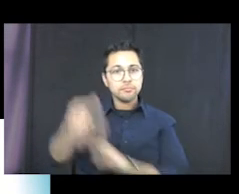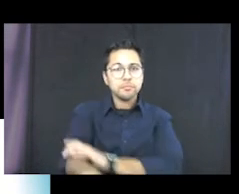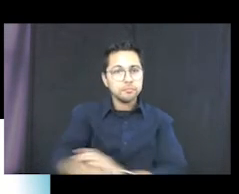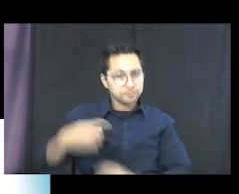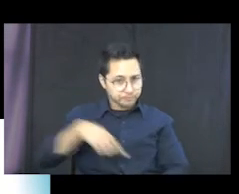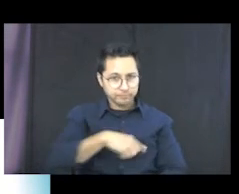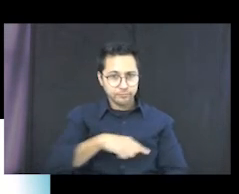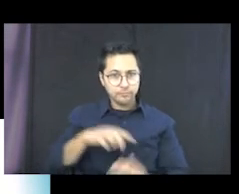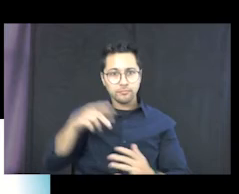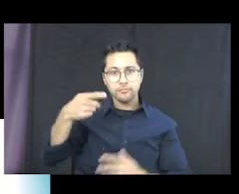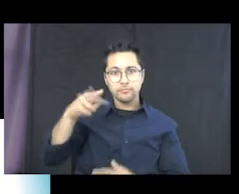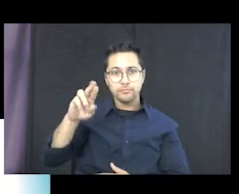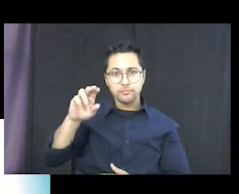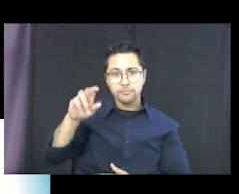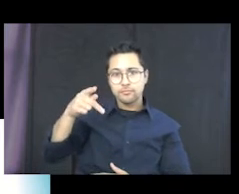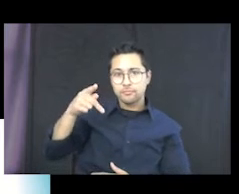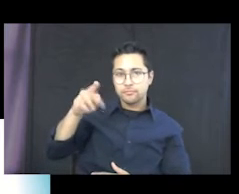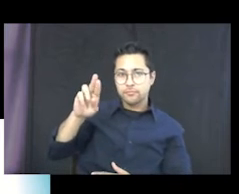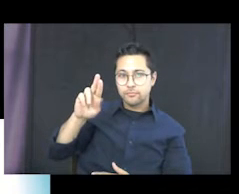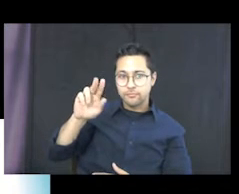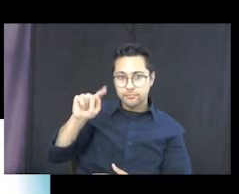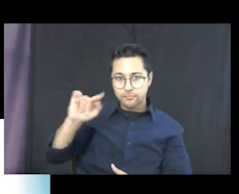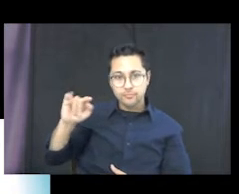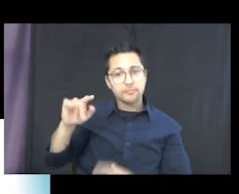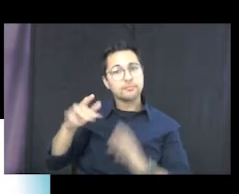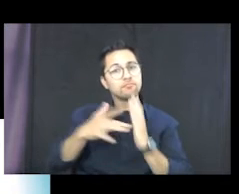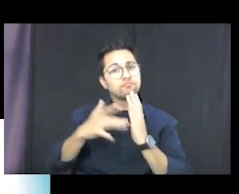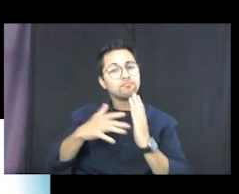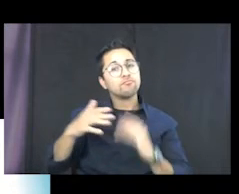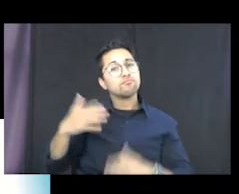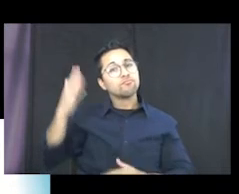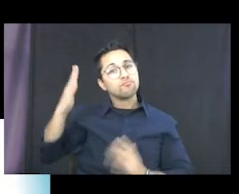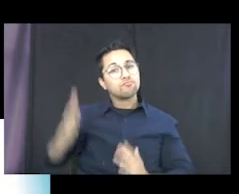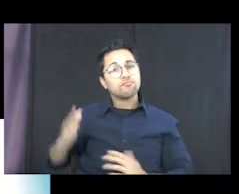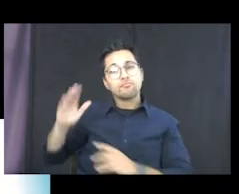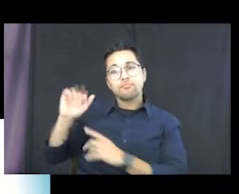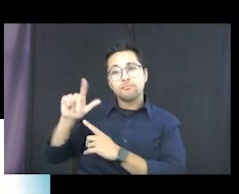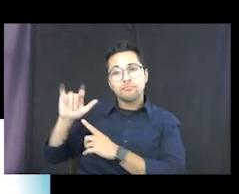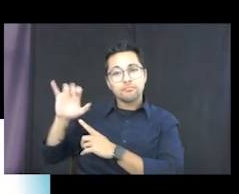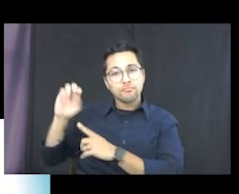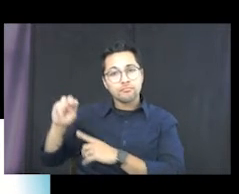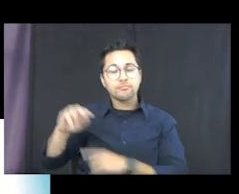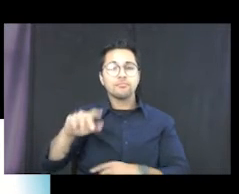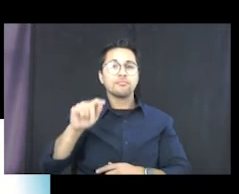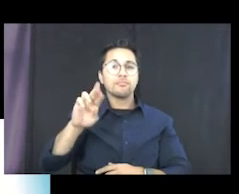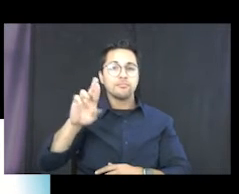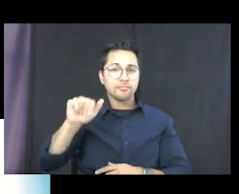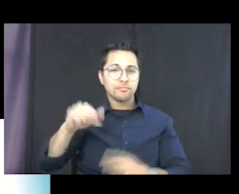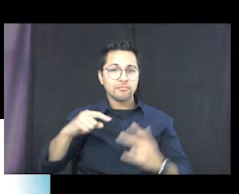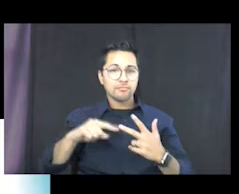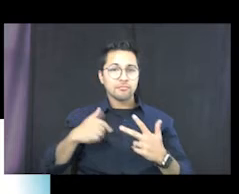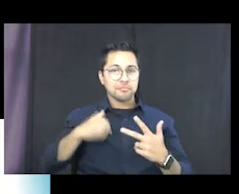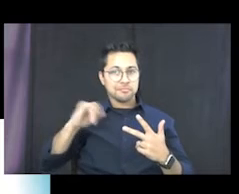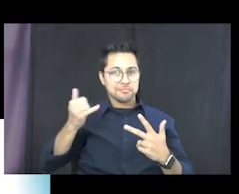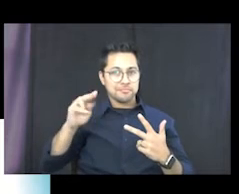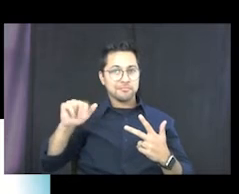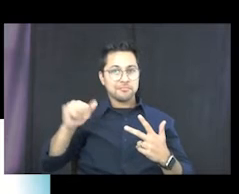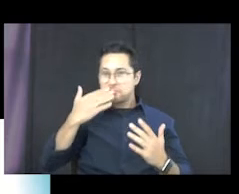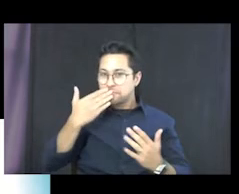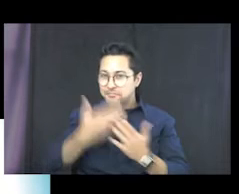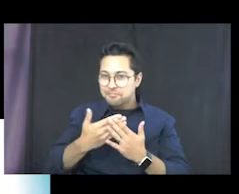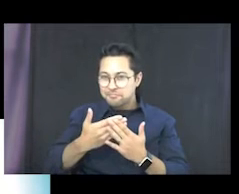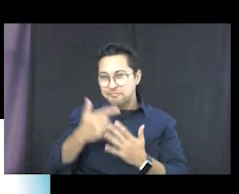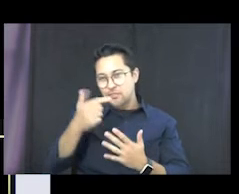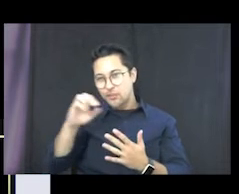Learning Connections Project. Your presenters today are Allison Uzzle, Dr. Tara Jeffs, and I'm Janet Good.